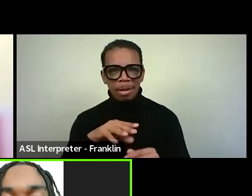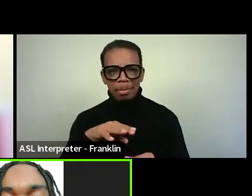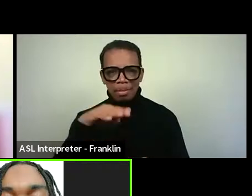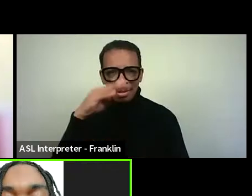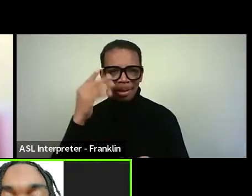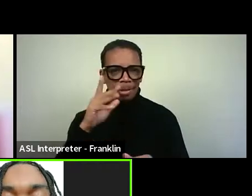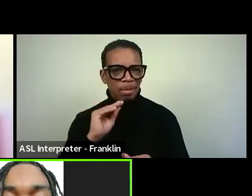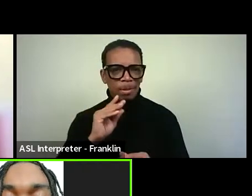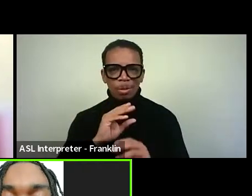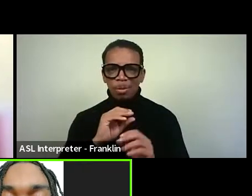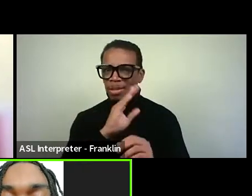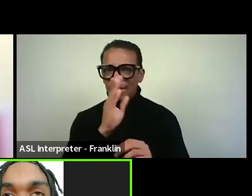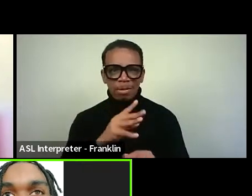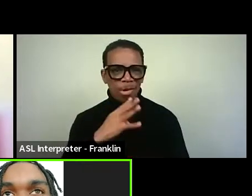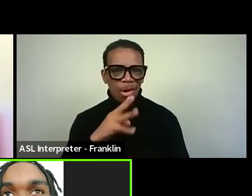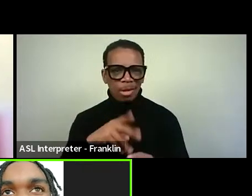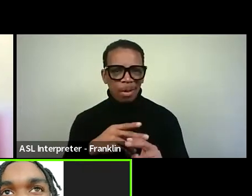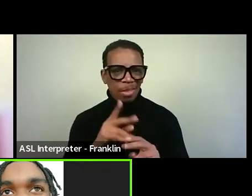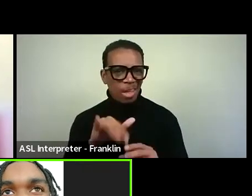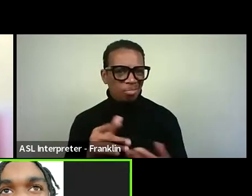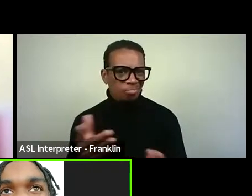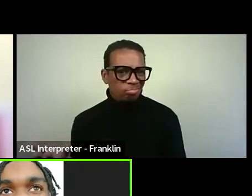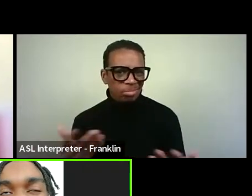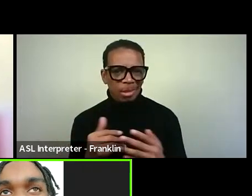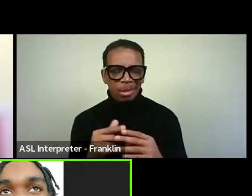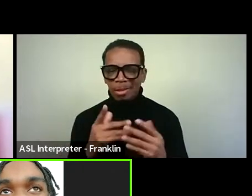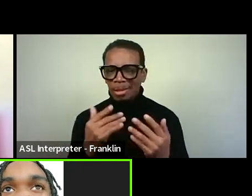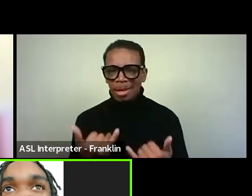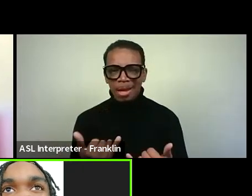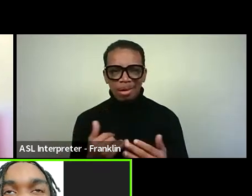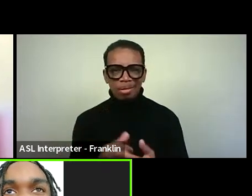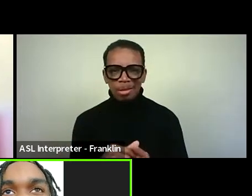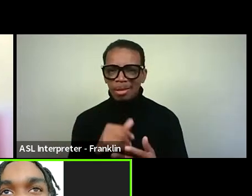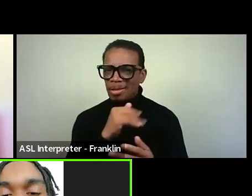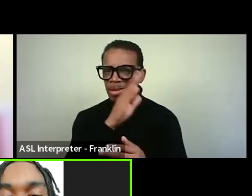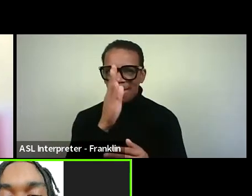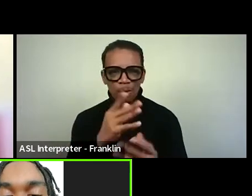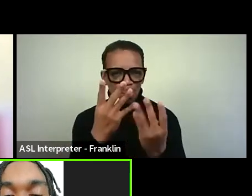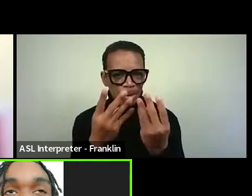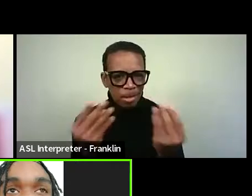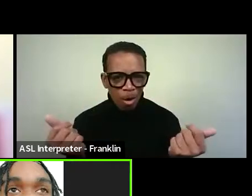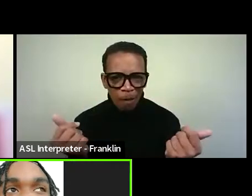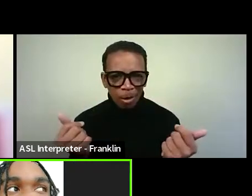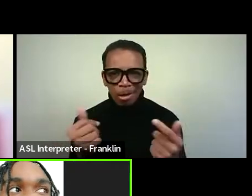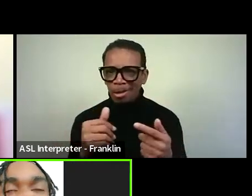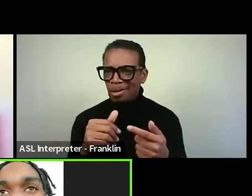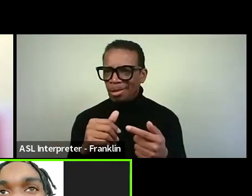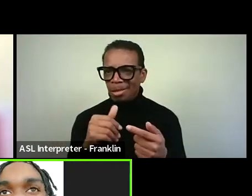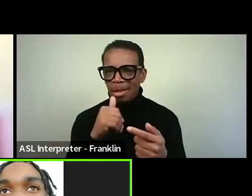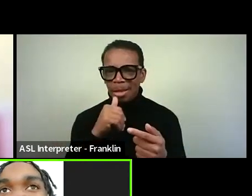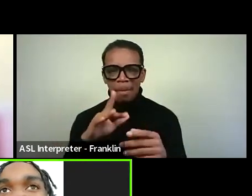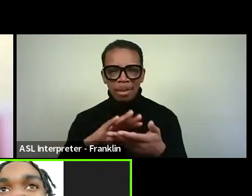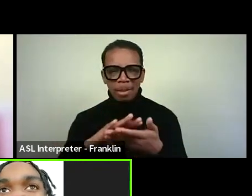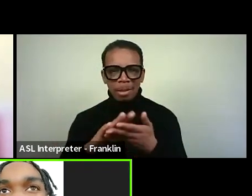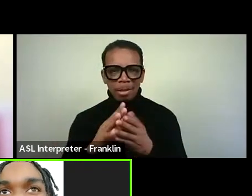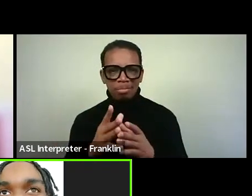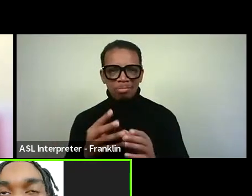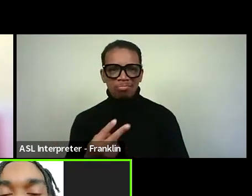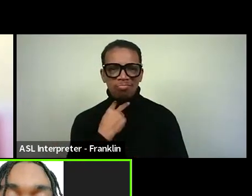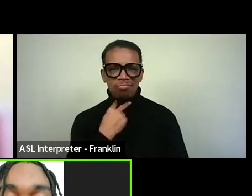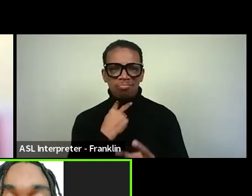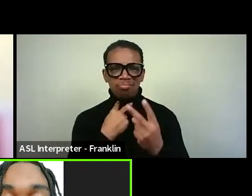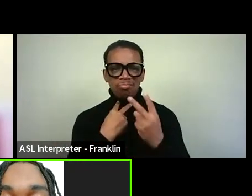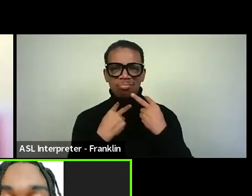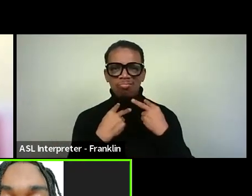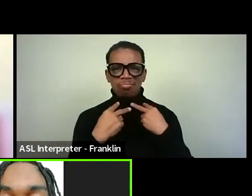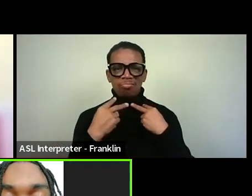talked about. And since they're not really talked about, they're never really resolved. And since they're not resolved, they become bottled up into bigger